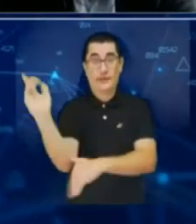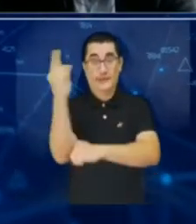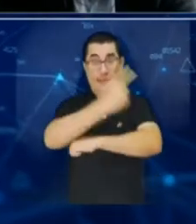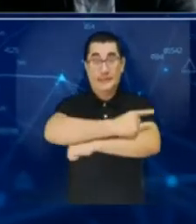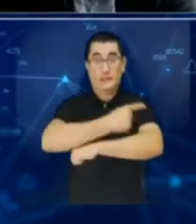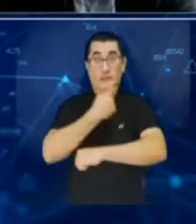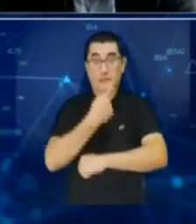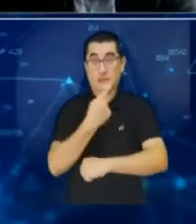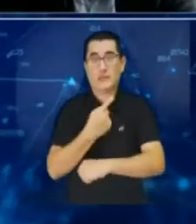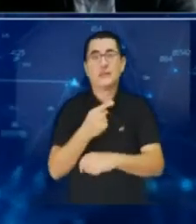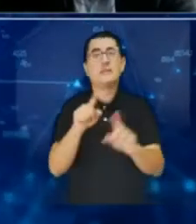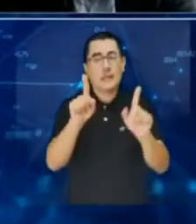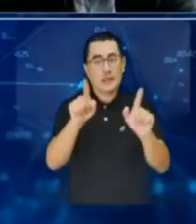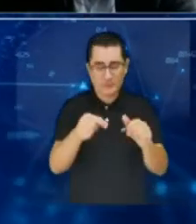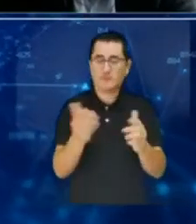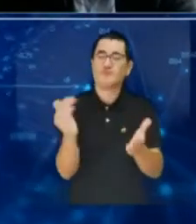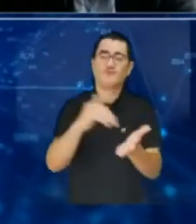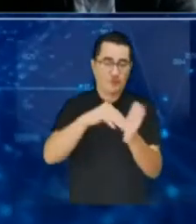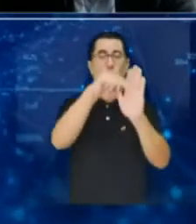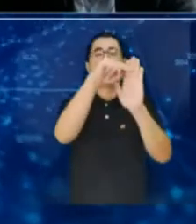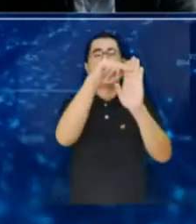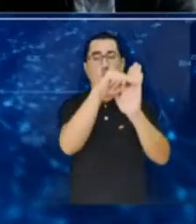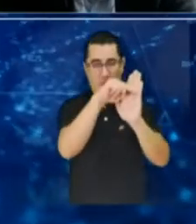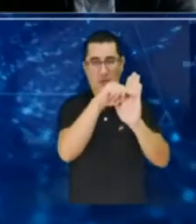a regulatory topic.